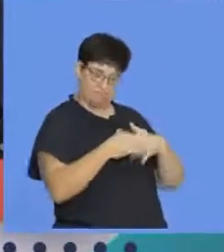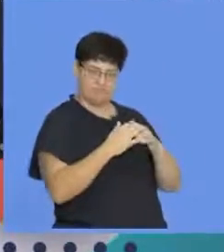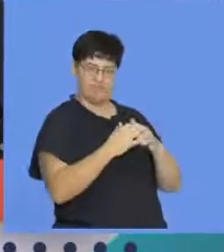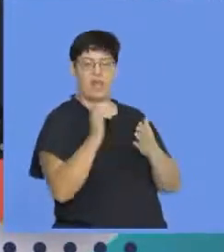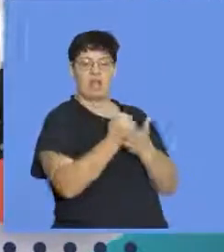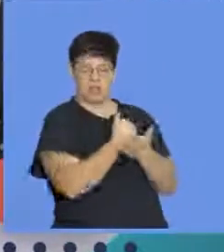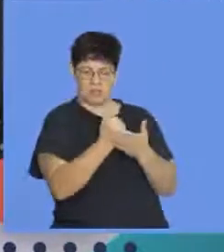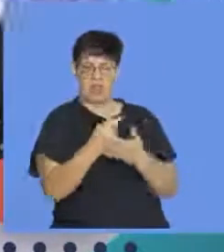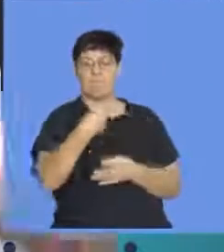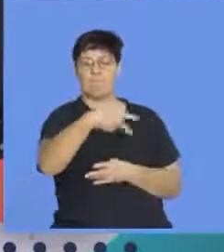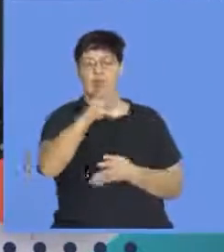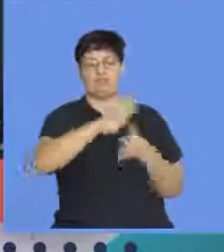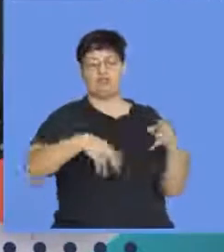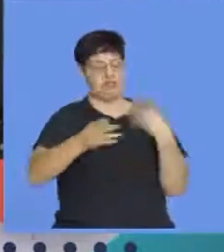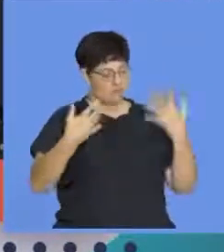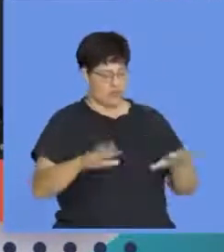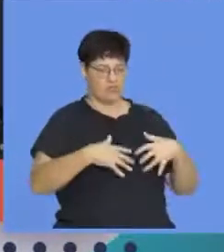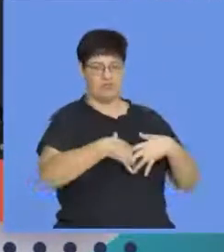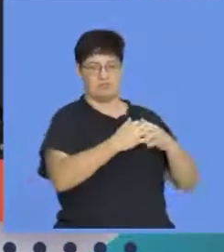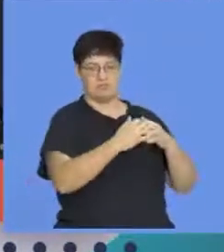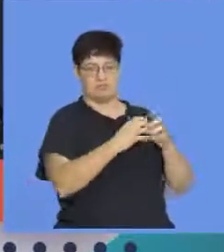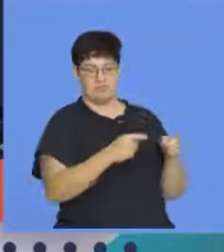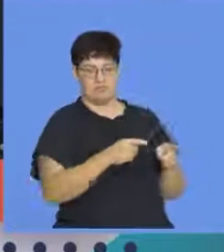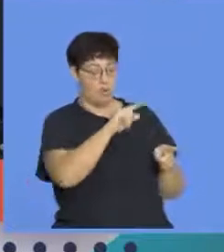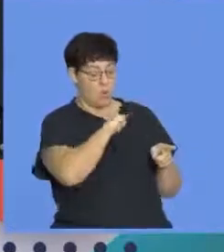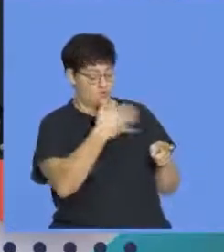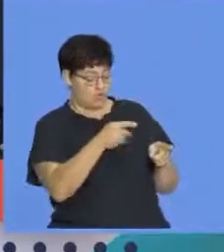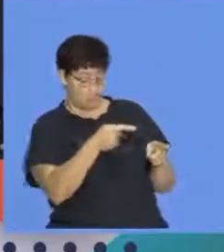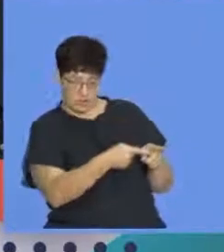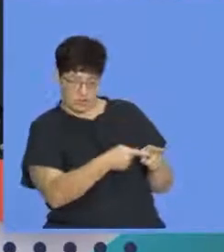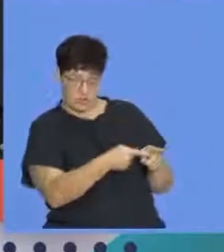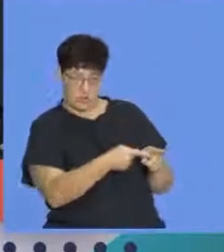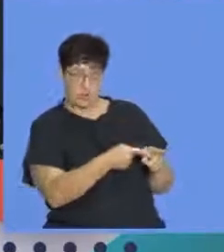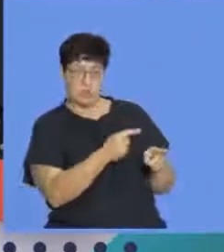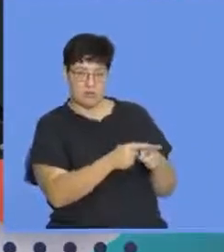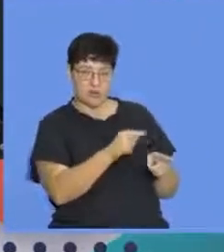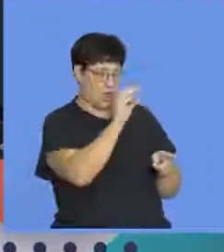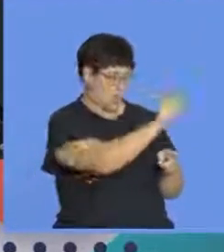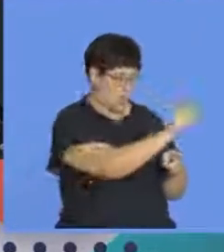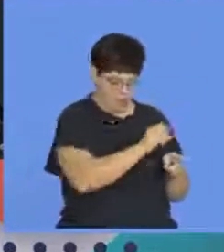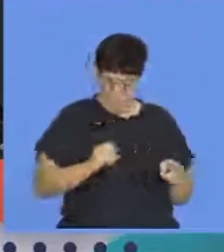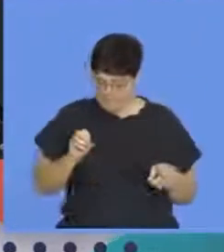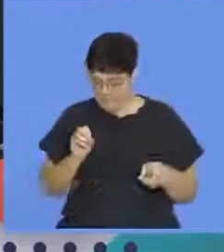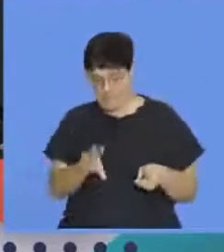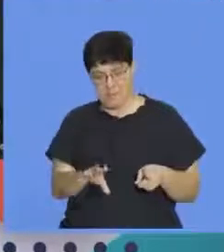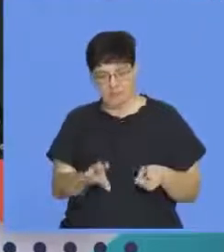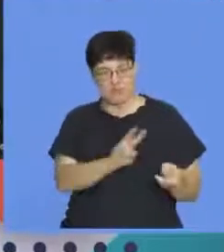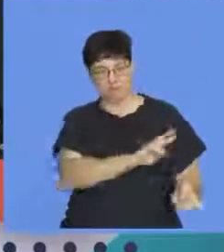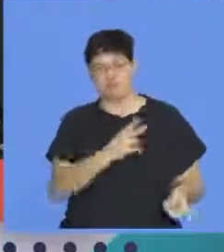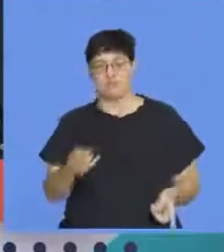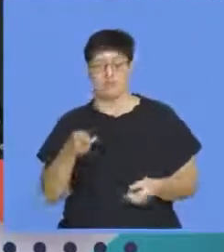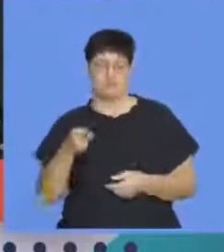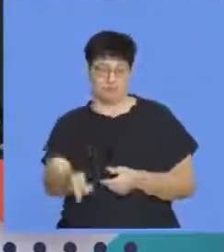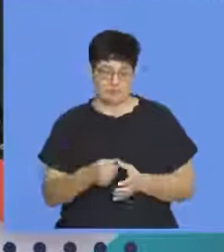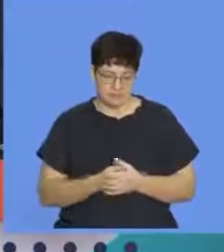payment schedule. And because you've drawn up the creditors payment schedule, you're just going to take those figures and transfer them into